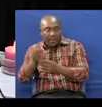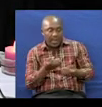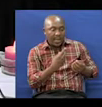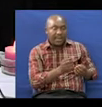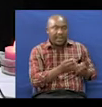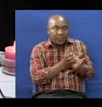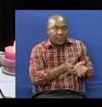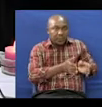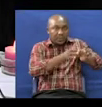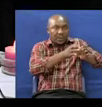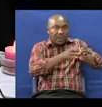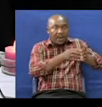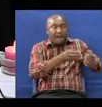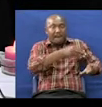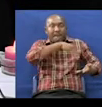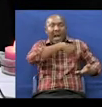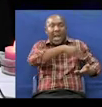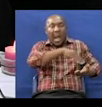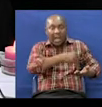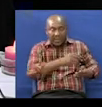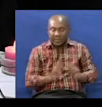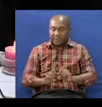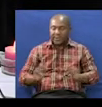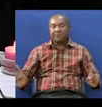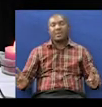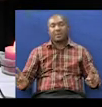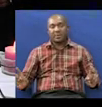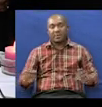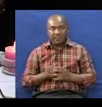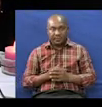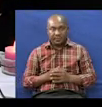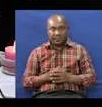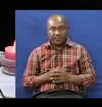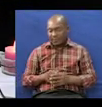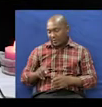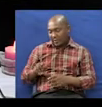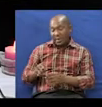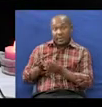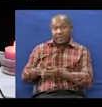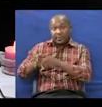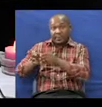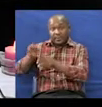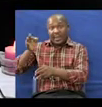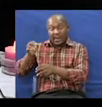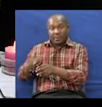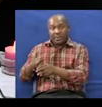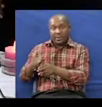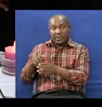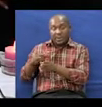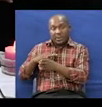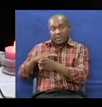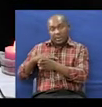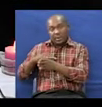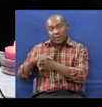different. The kerosene lamp is this one. Kerosene lamp uses kerosene as the